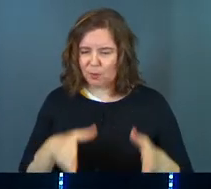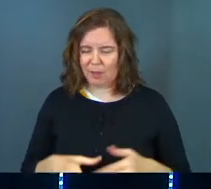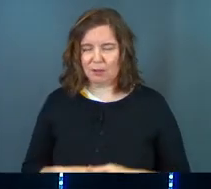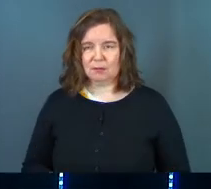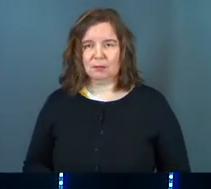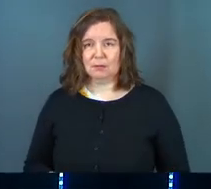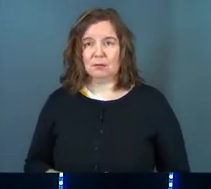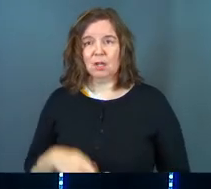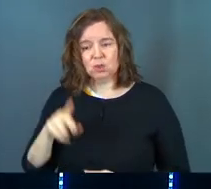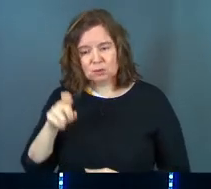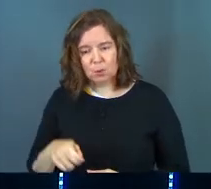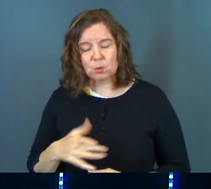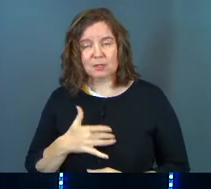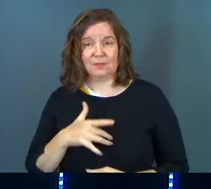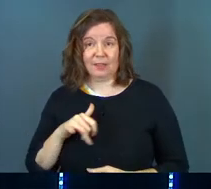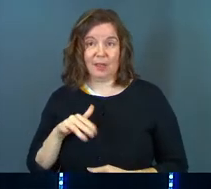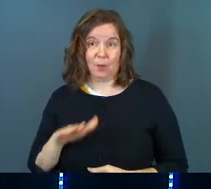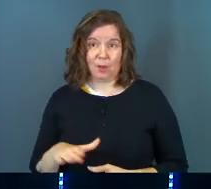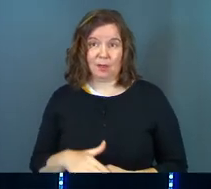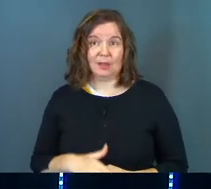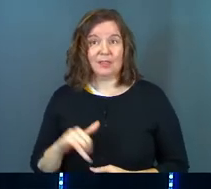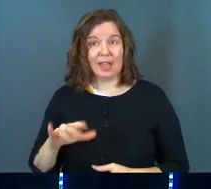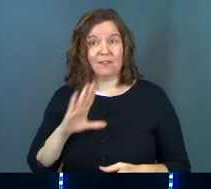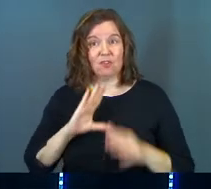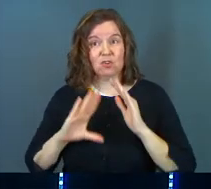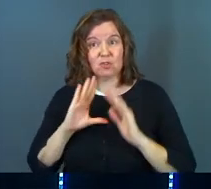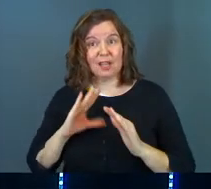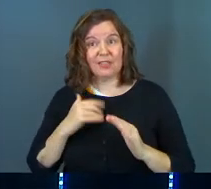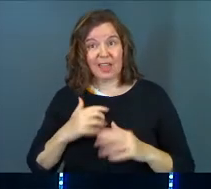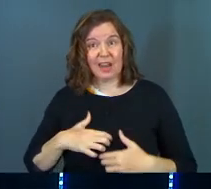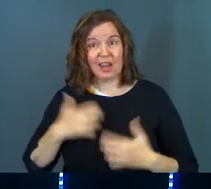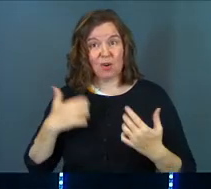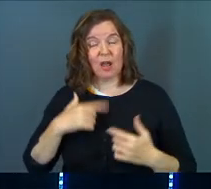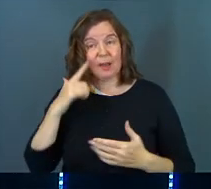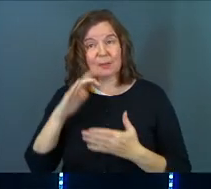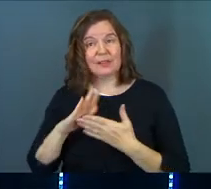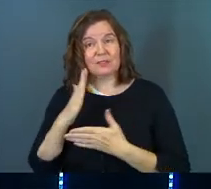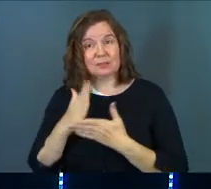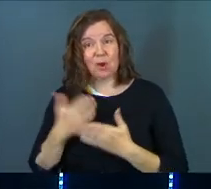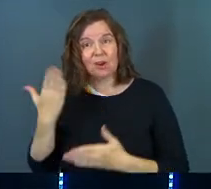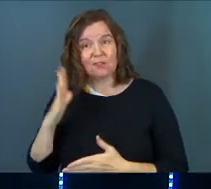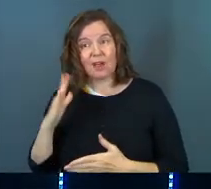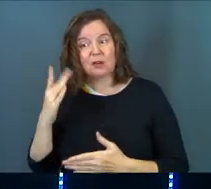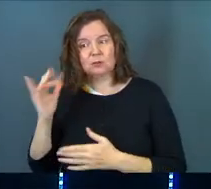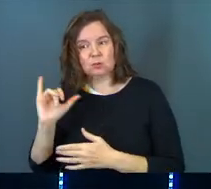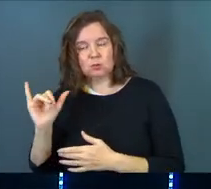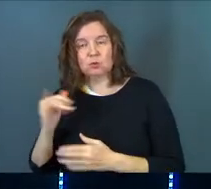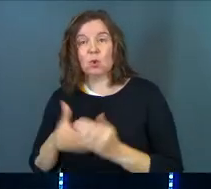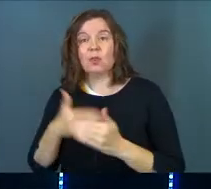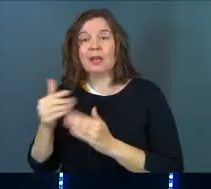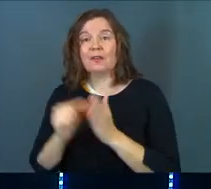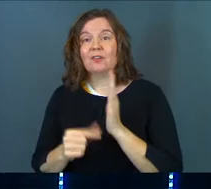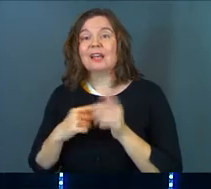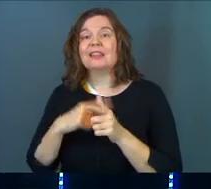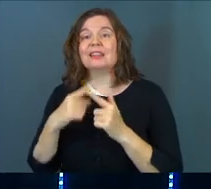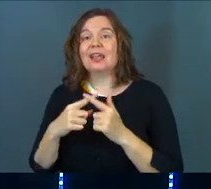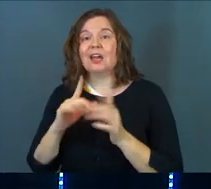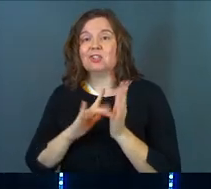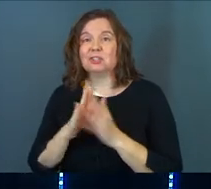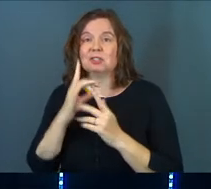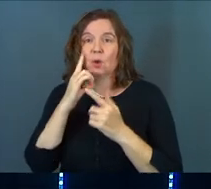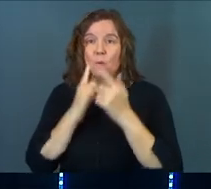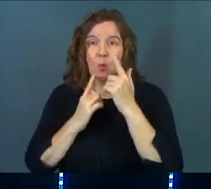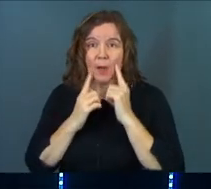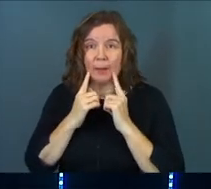this. And you're supposed to feel that way. That frustration and that anger, I believe, is part of God. So the very next verse, then Jesus